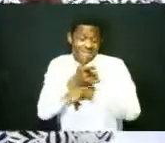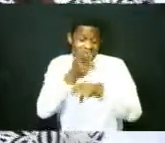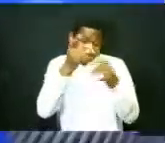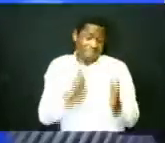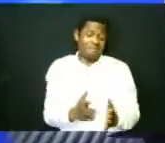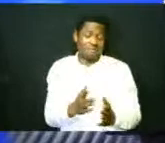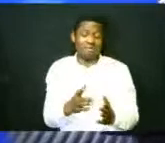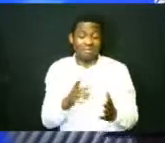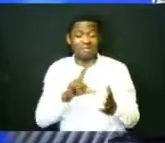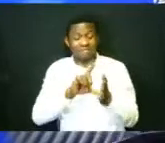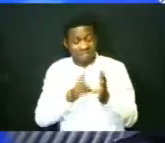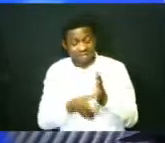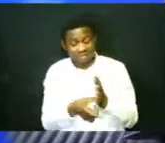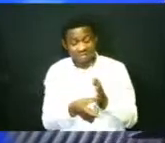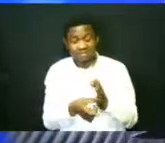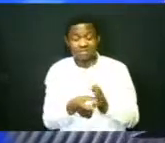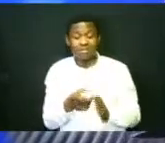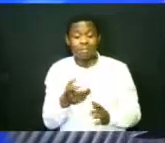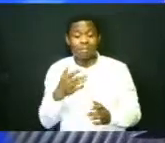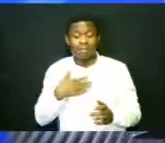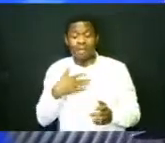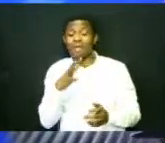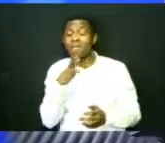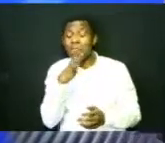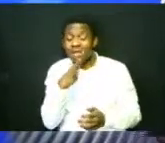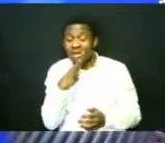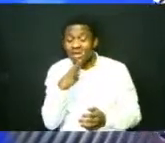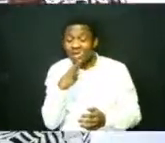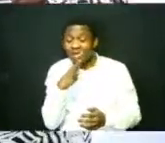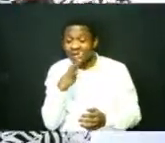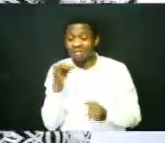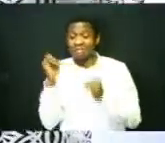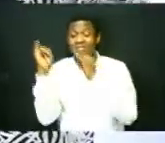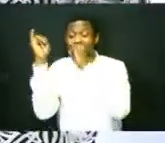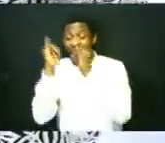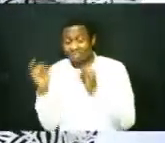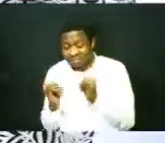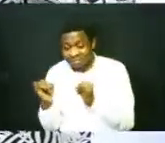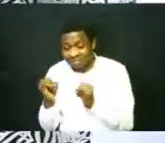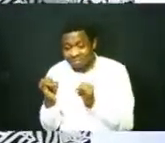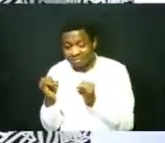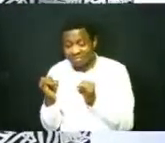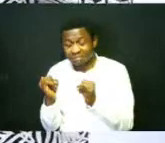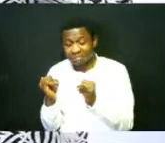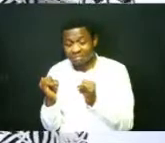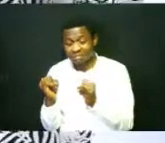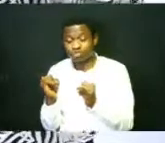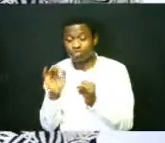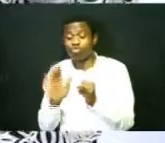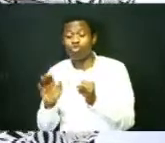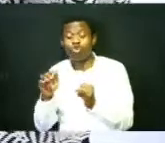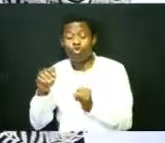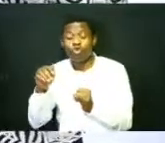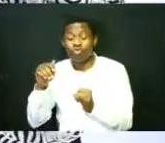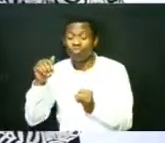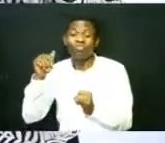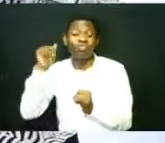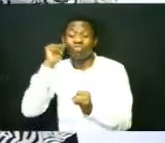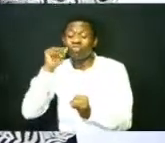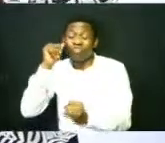that, an apostle to come out, it takes only favor. Now, wow, sha, se kori nseni, ebo modia